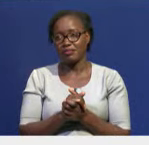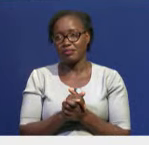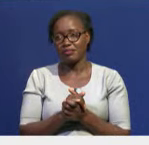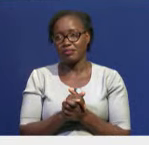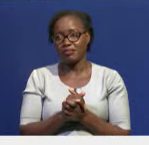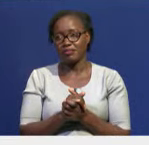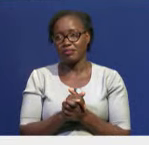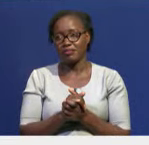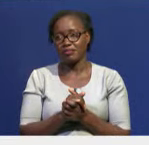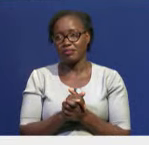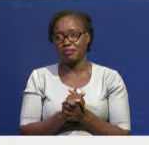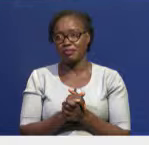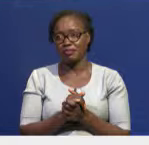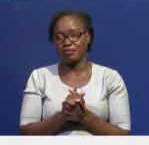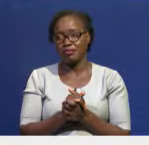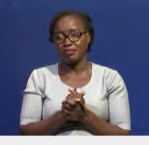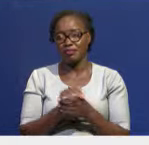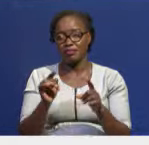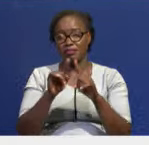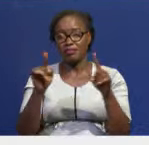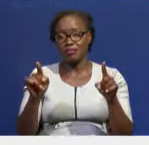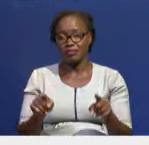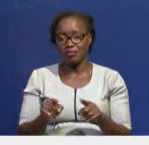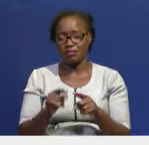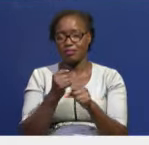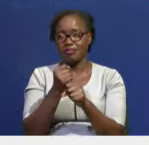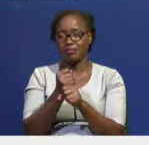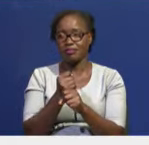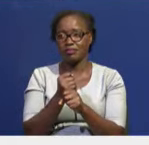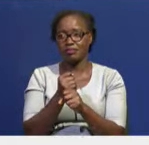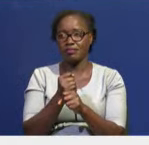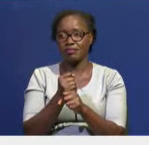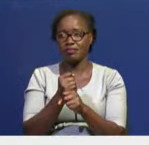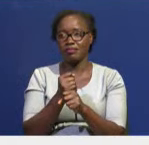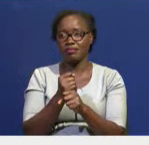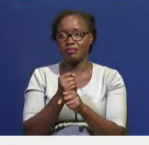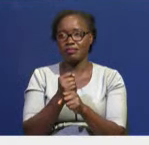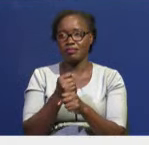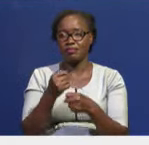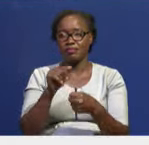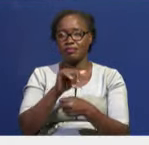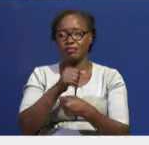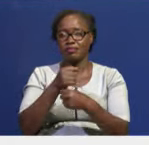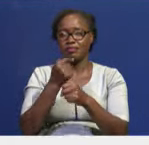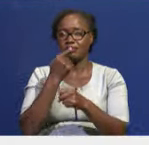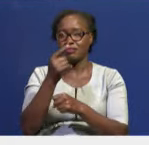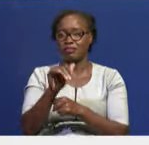And there is a framework that will make sure